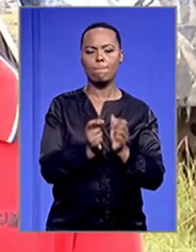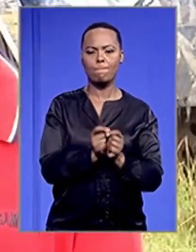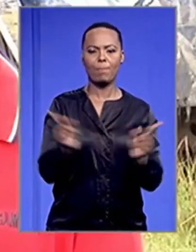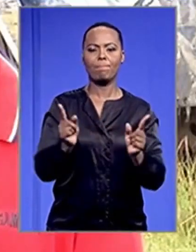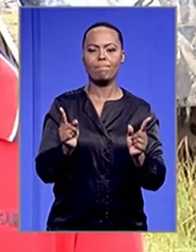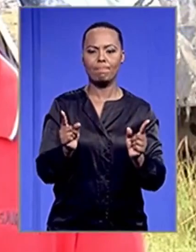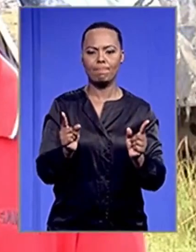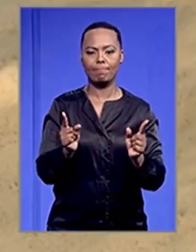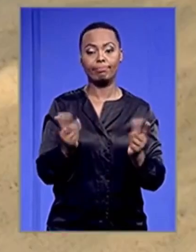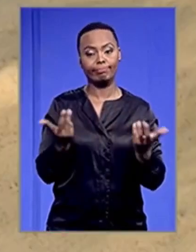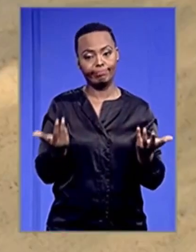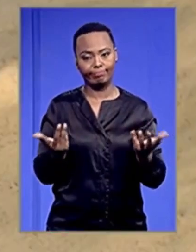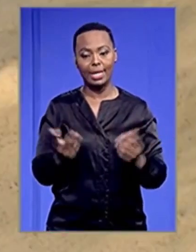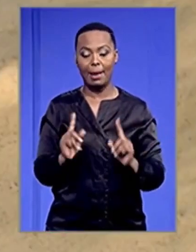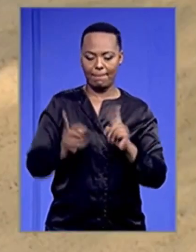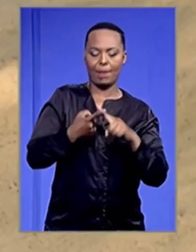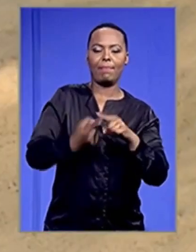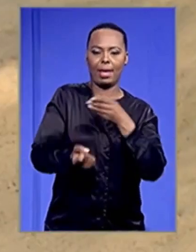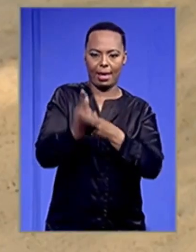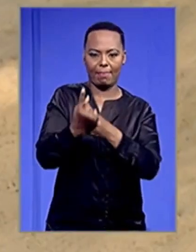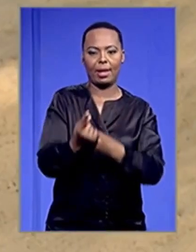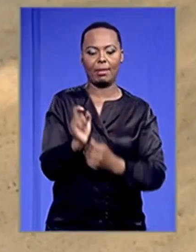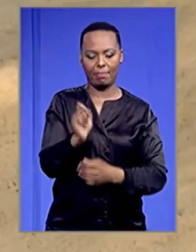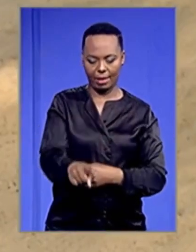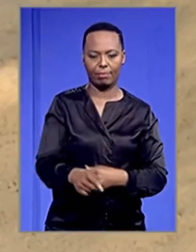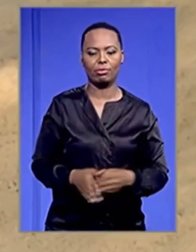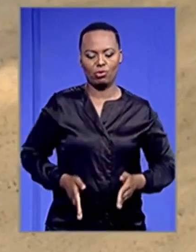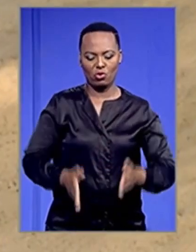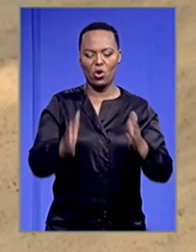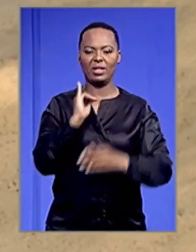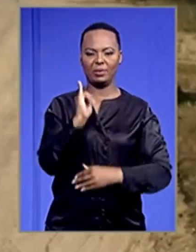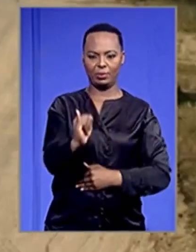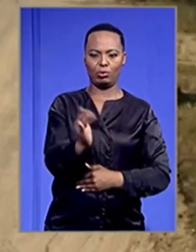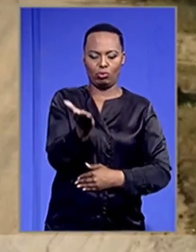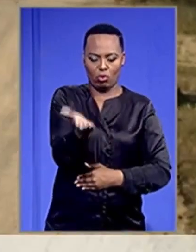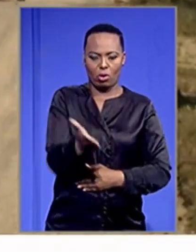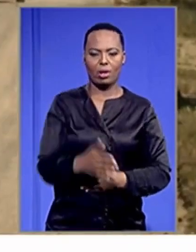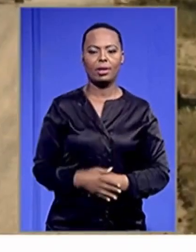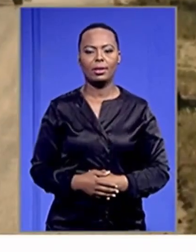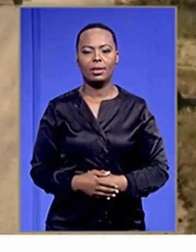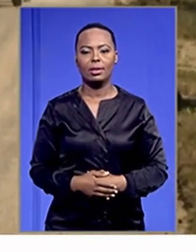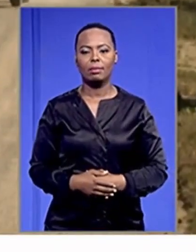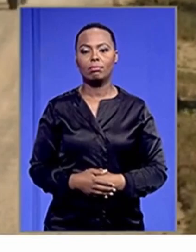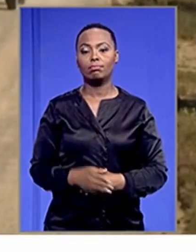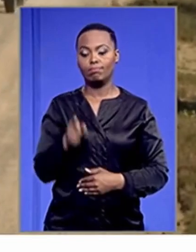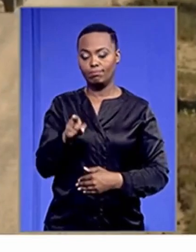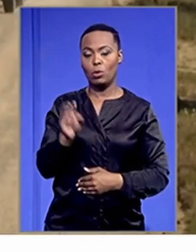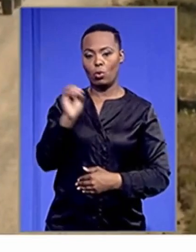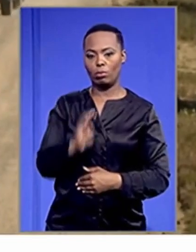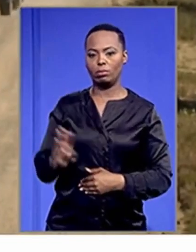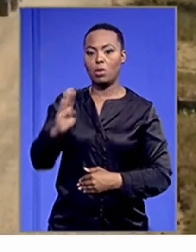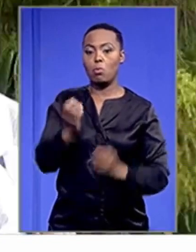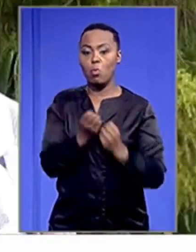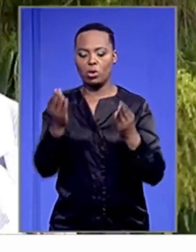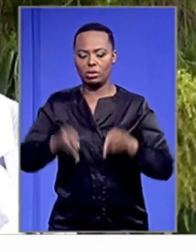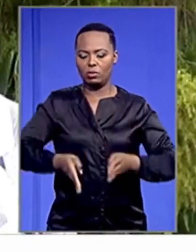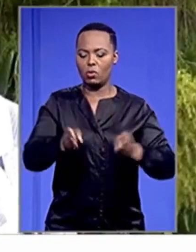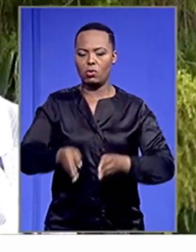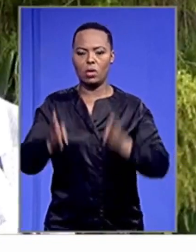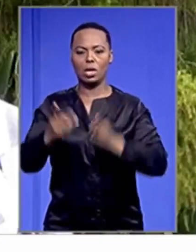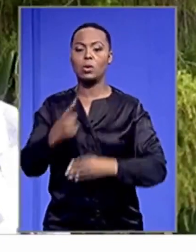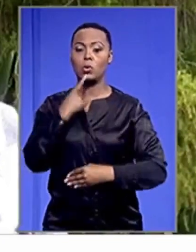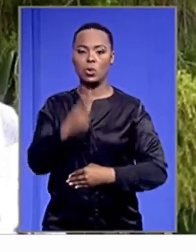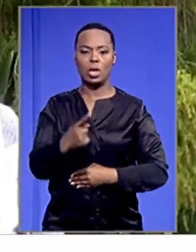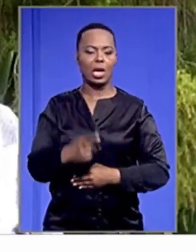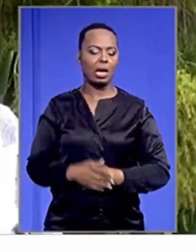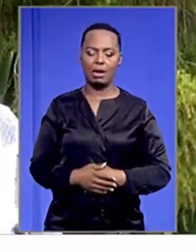dikotsi. Mebila e mengata ka hare ho profense e ntse e le maemong a mabe. We will agree on number